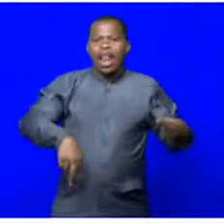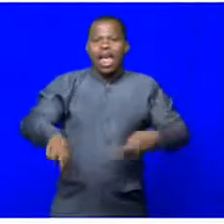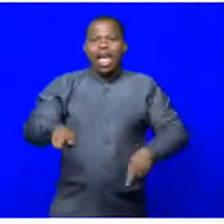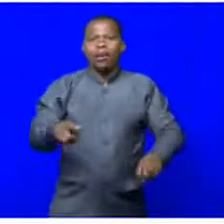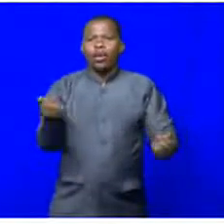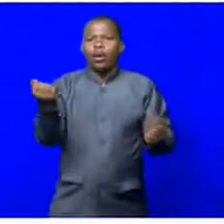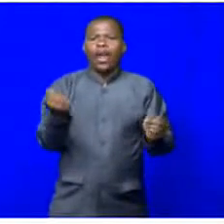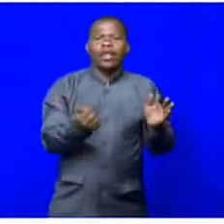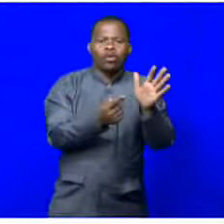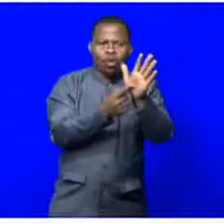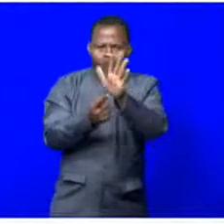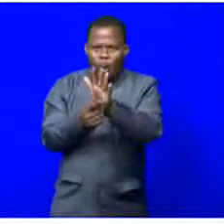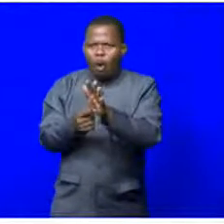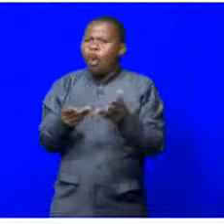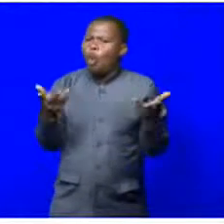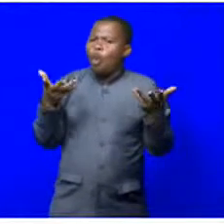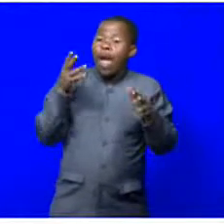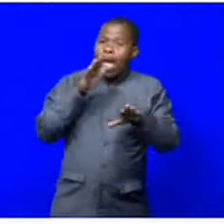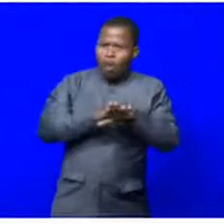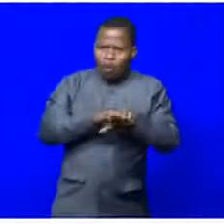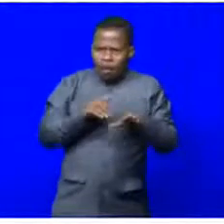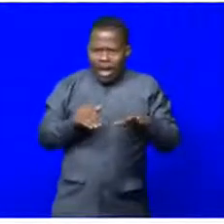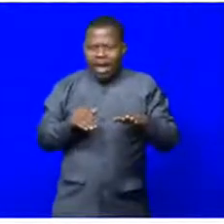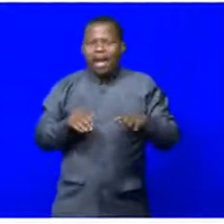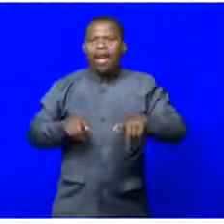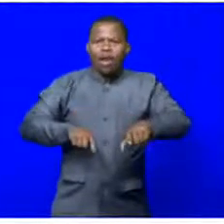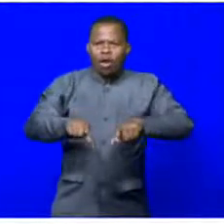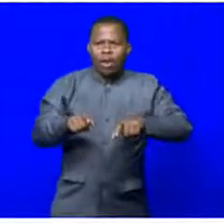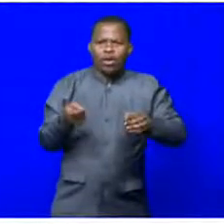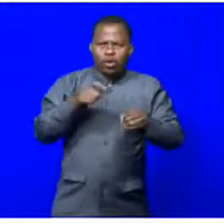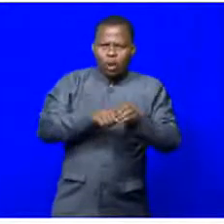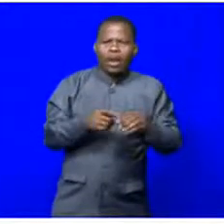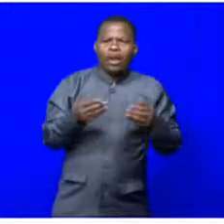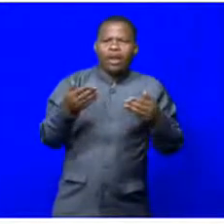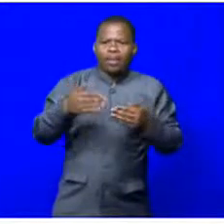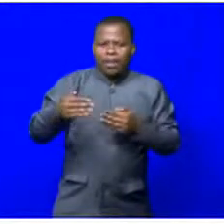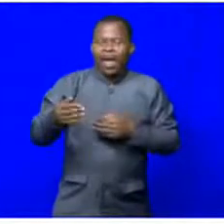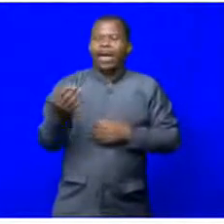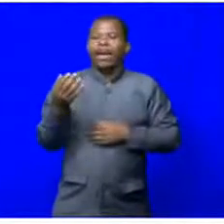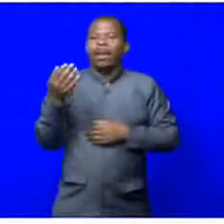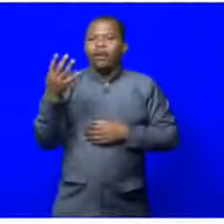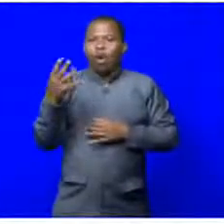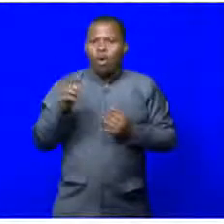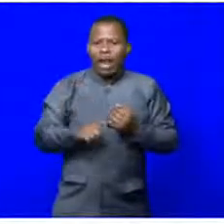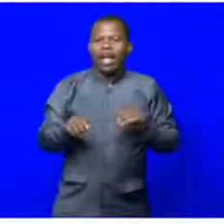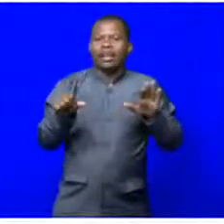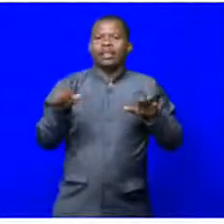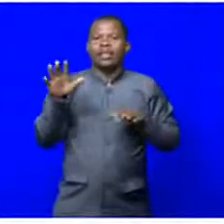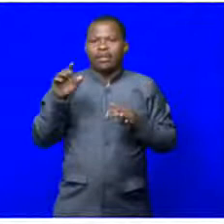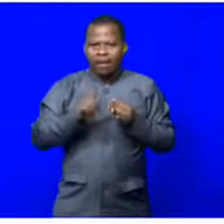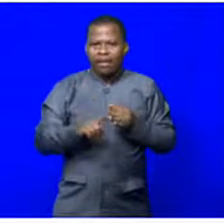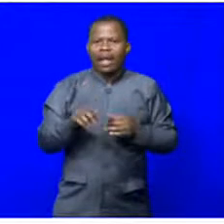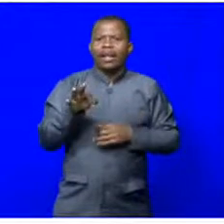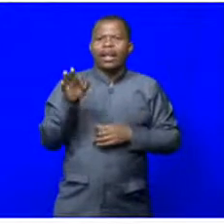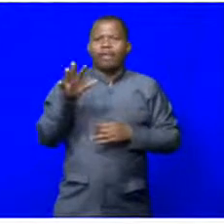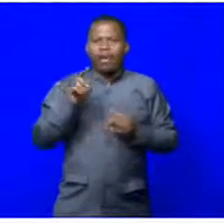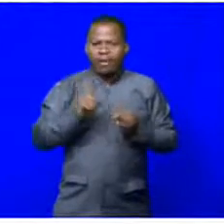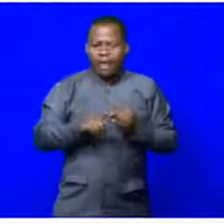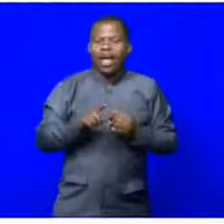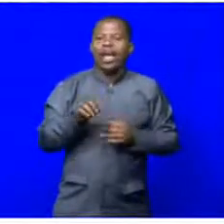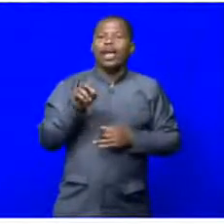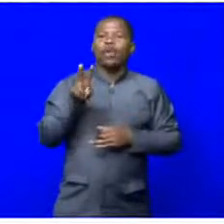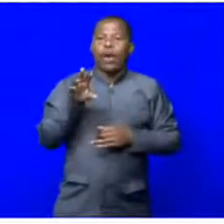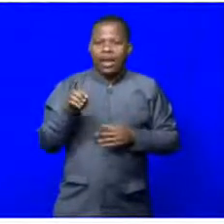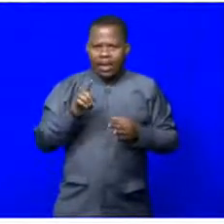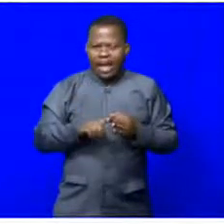lekumele bahambe kuyo. Kanti ke lo mchuthelwano bohlukaniswe ngetigaba letini lokuyi 65 kilometers, 35 kilometers, 20